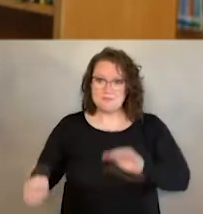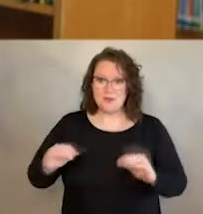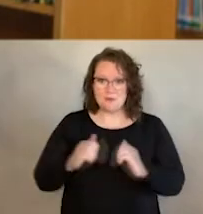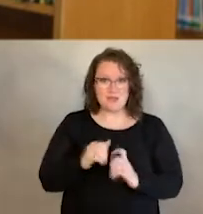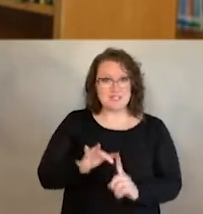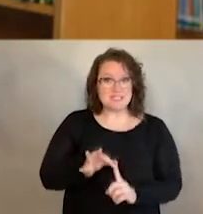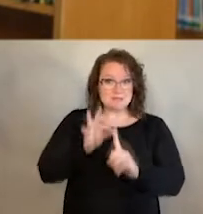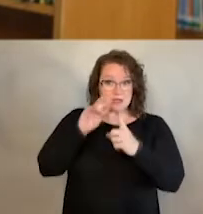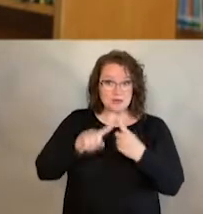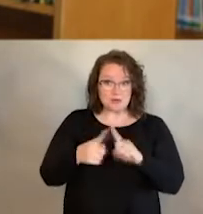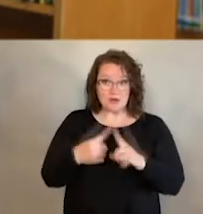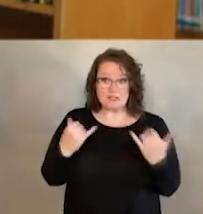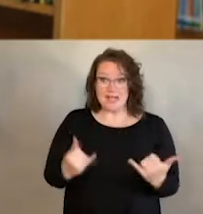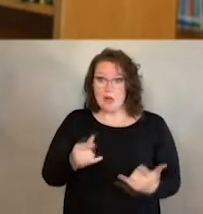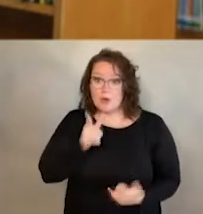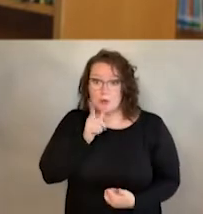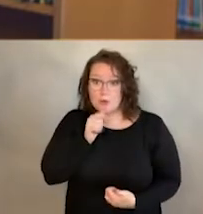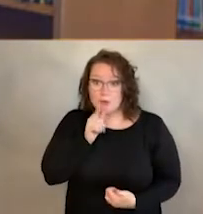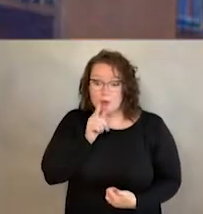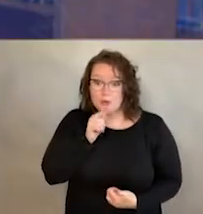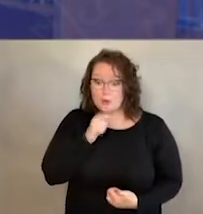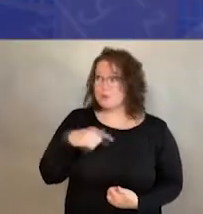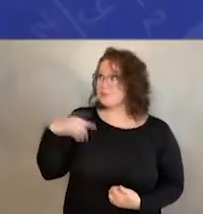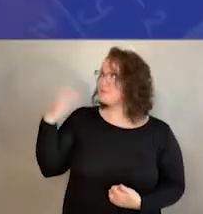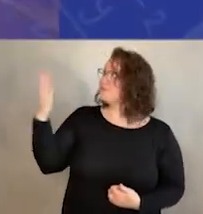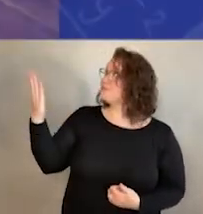ready to move with our special guest today.